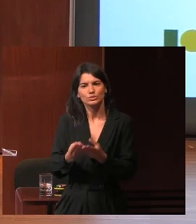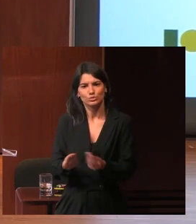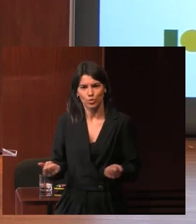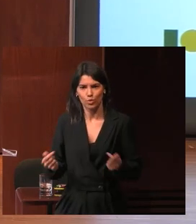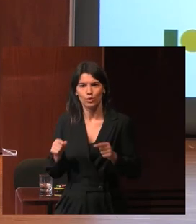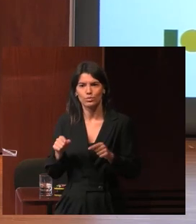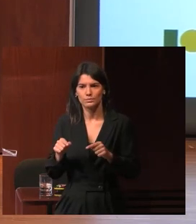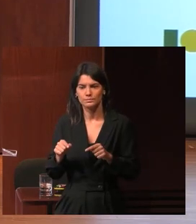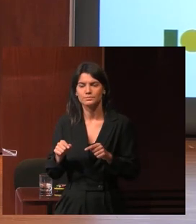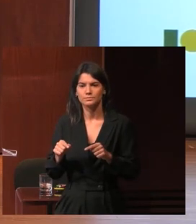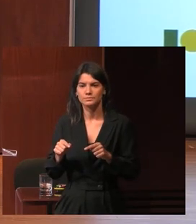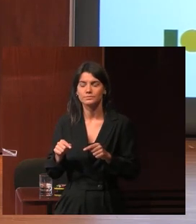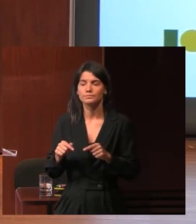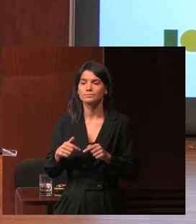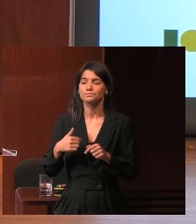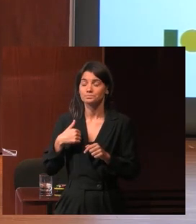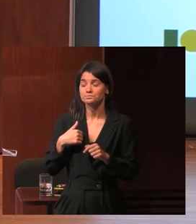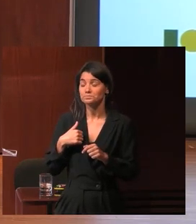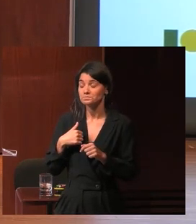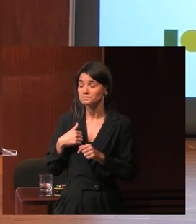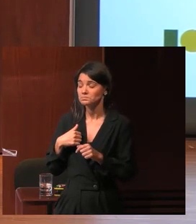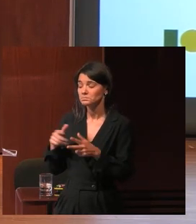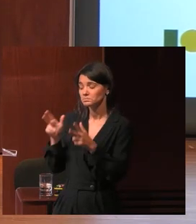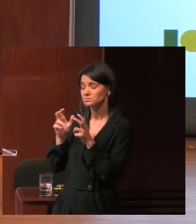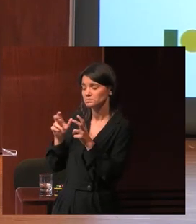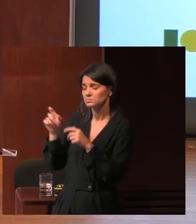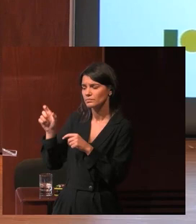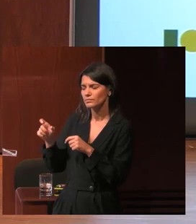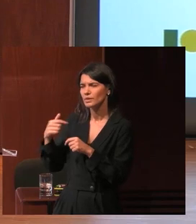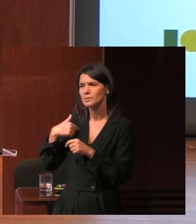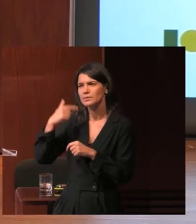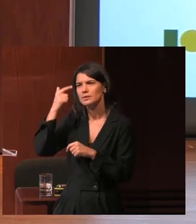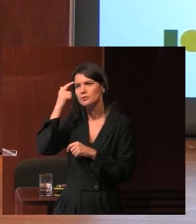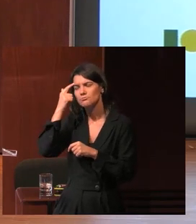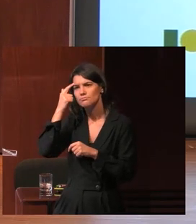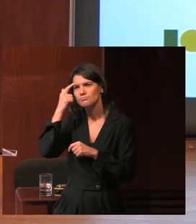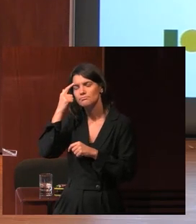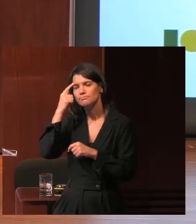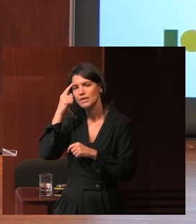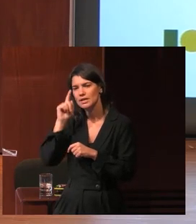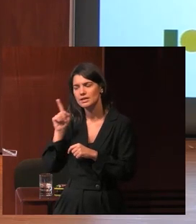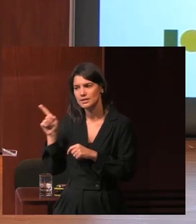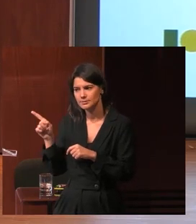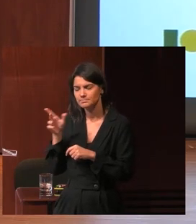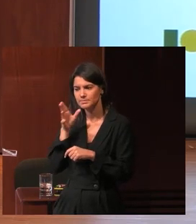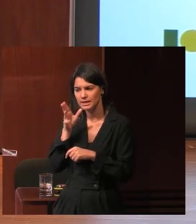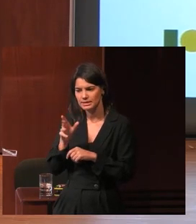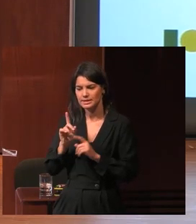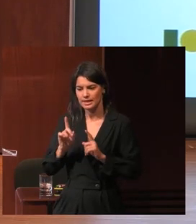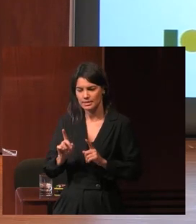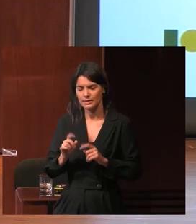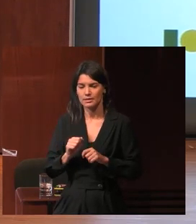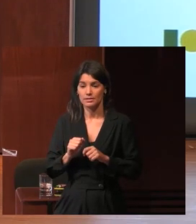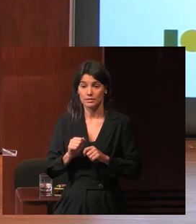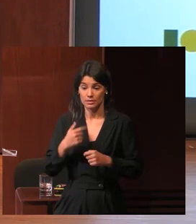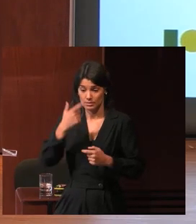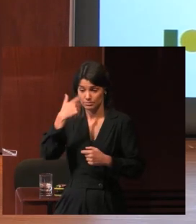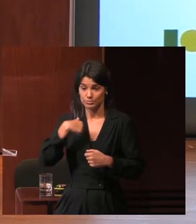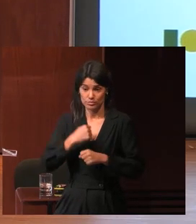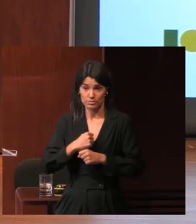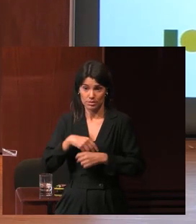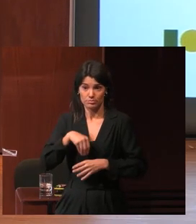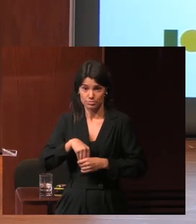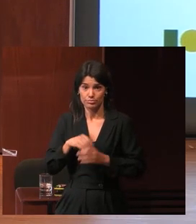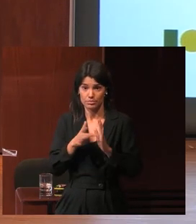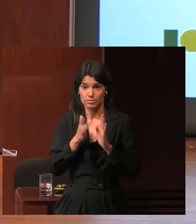I was hearing you and I said, what she's saying, what Barbara is saying, is that the librarians should be people,